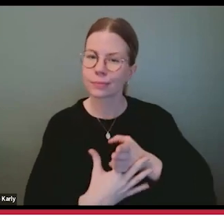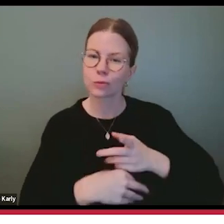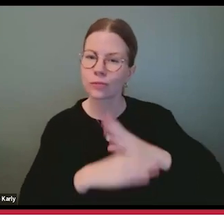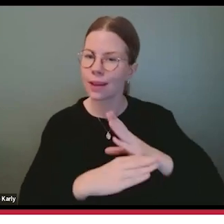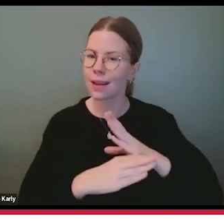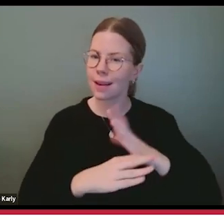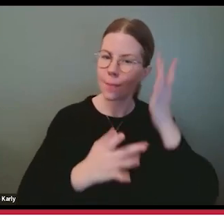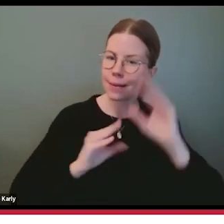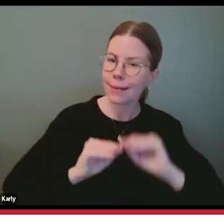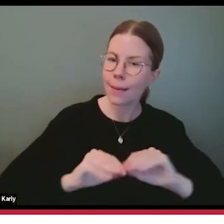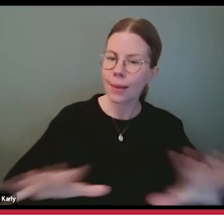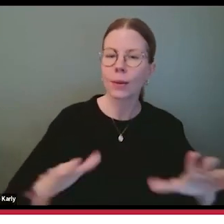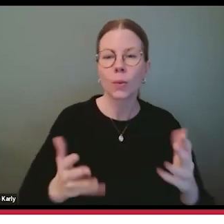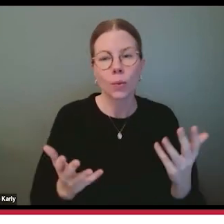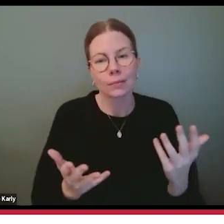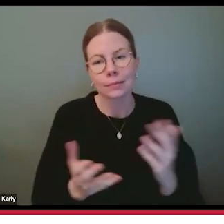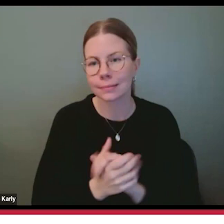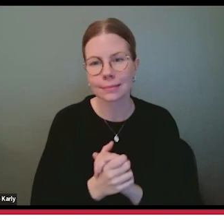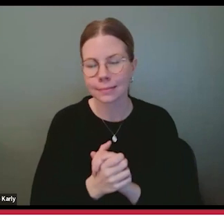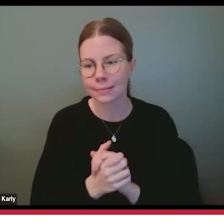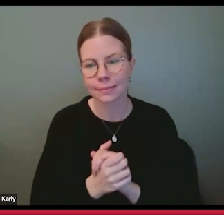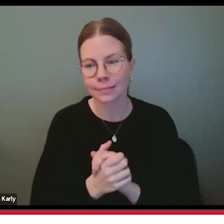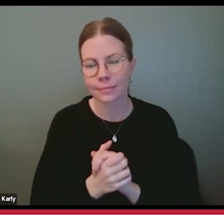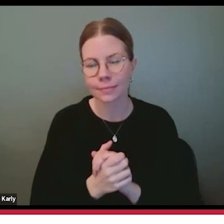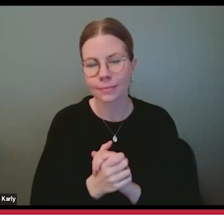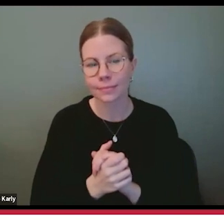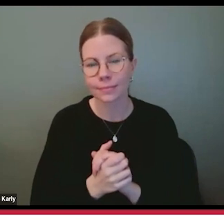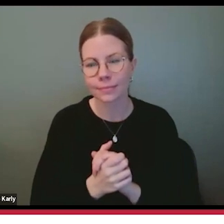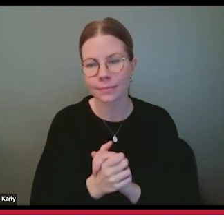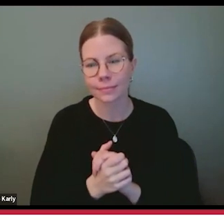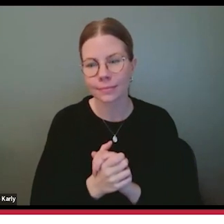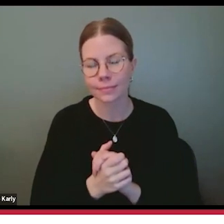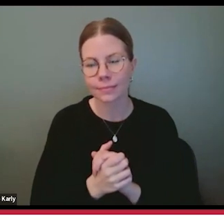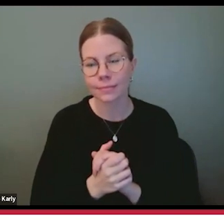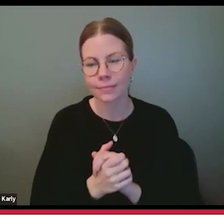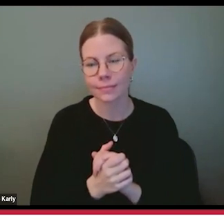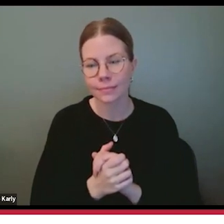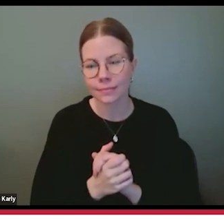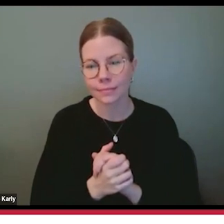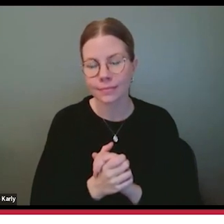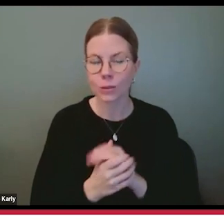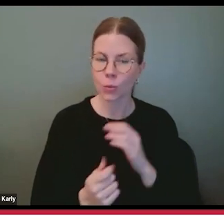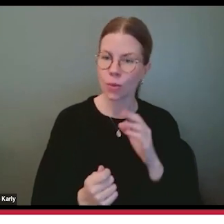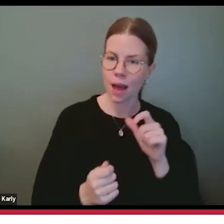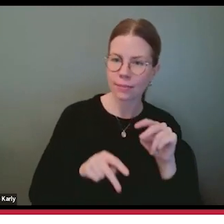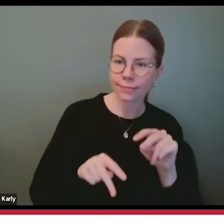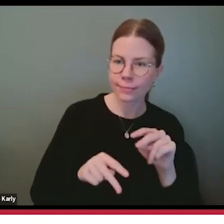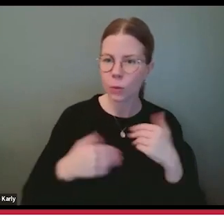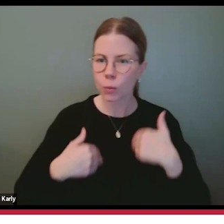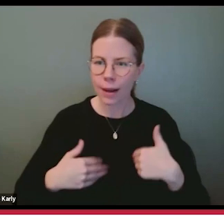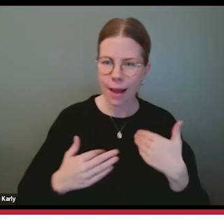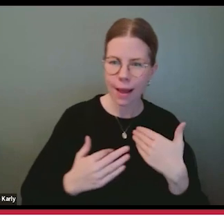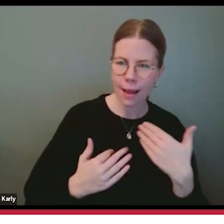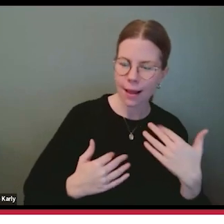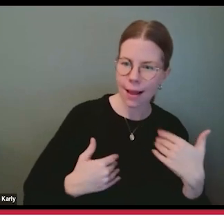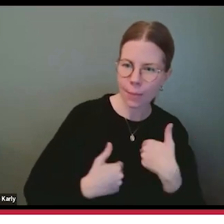like surveillance at the human-animal interface and rapid response to small outbreaks, such